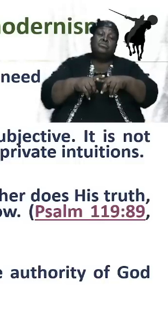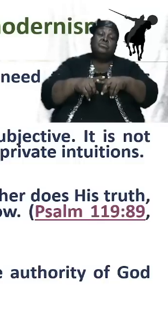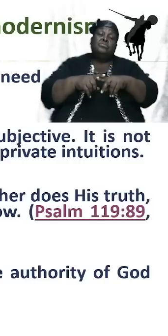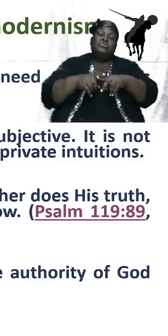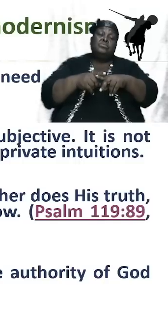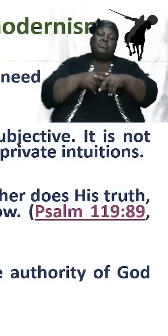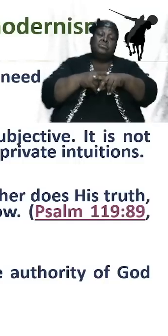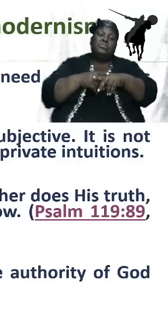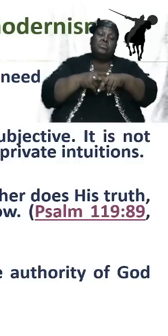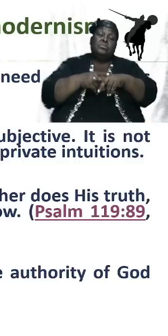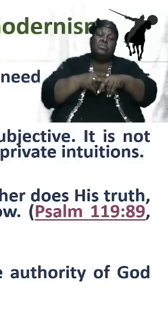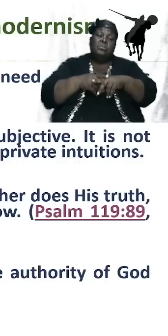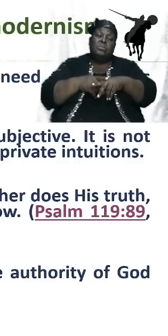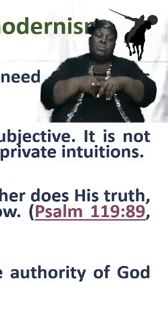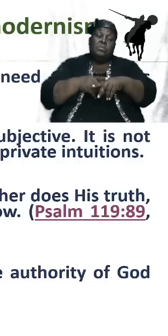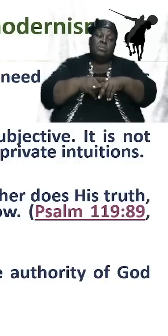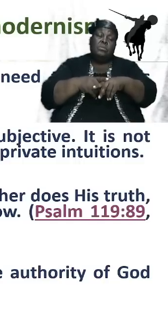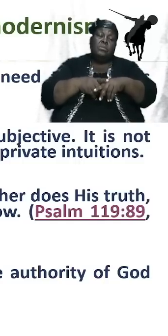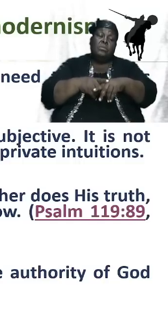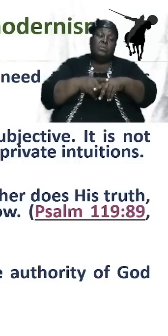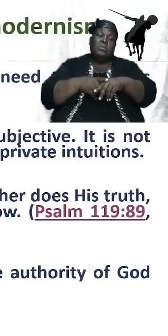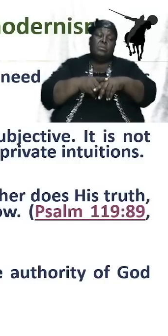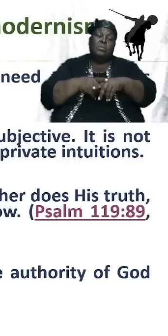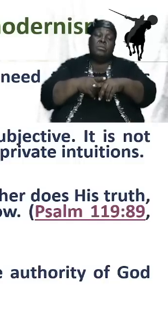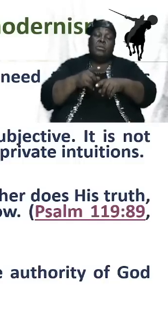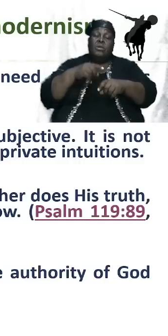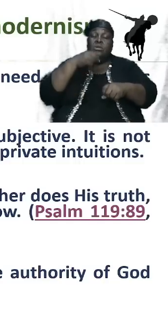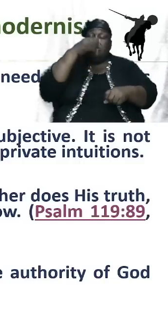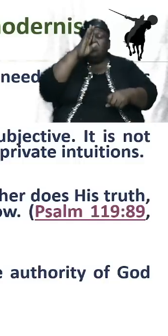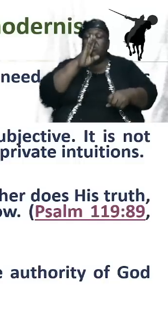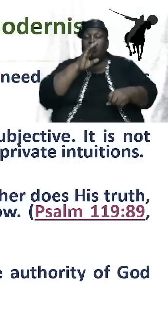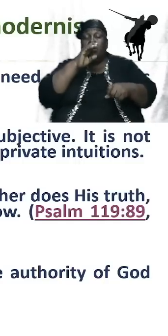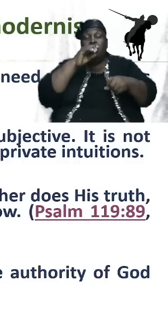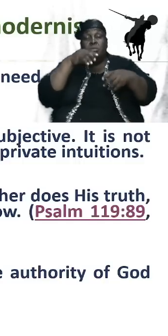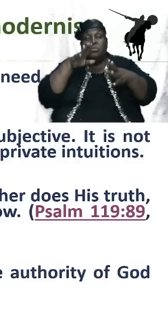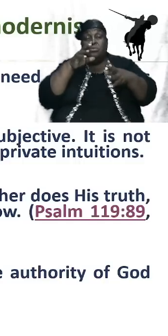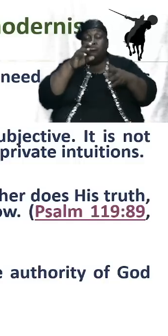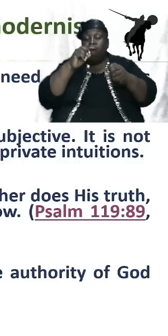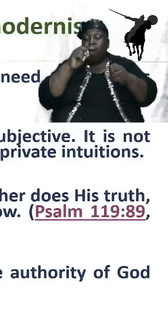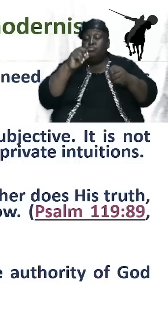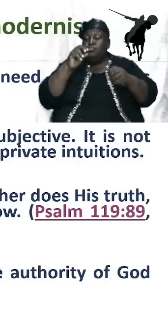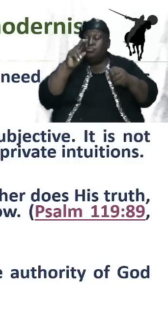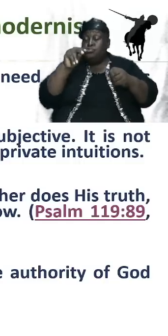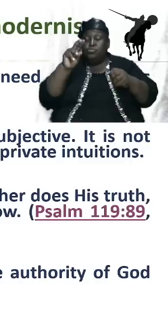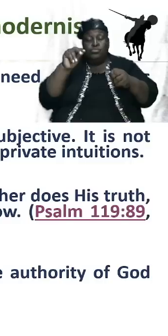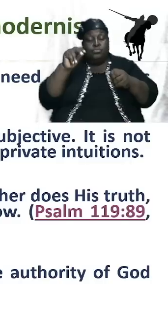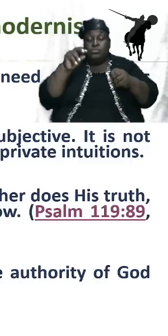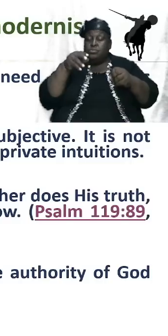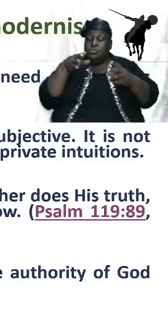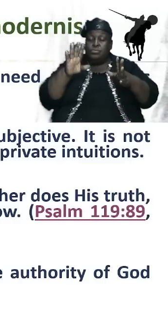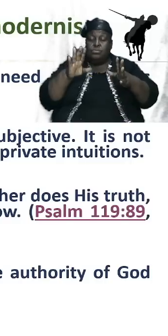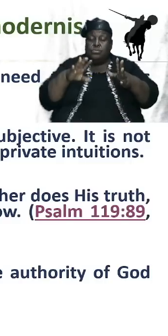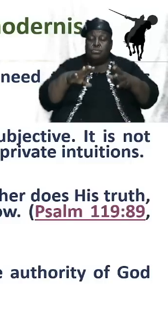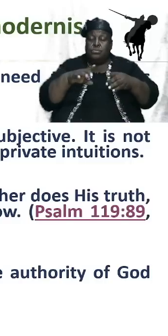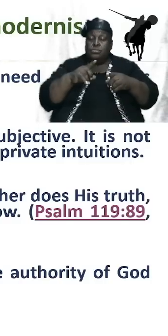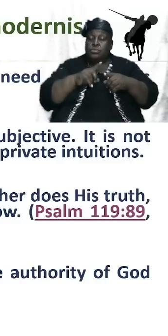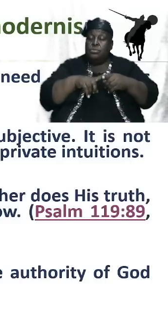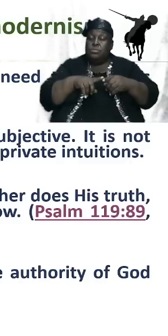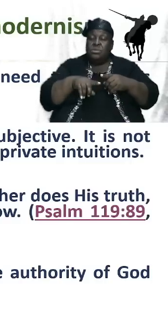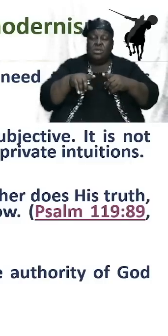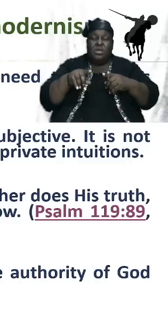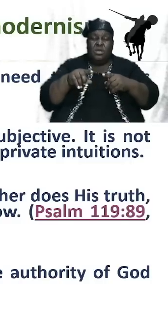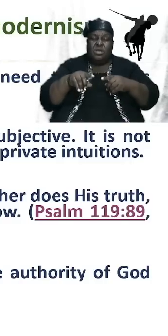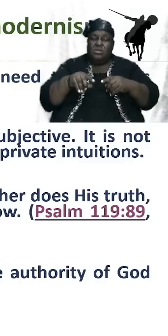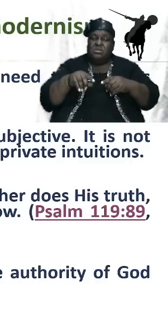peace. You have to do what truth says. It's God's way or no way. We cannot pretend, no matter what you do,